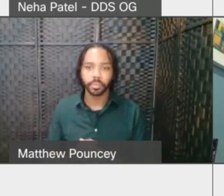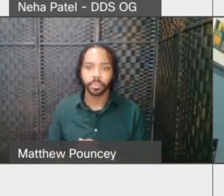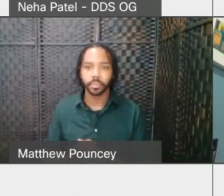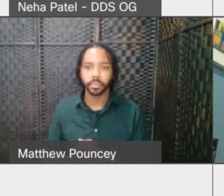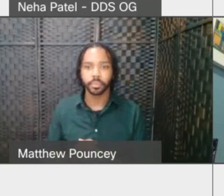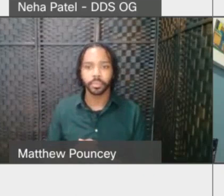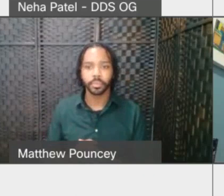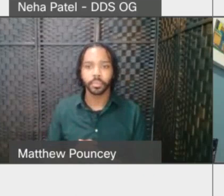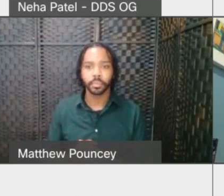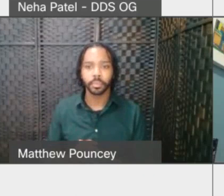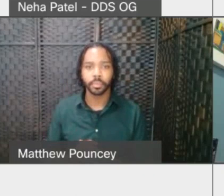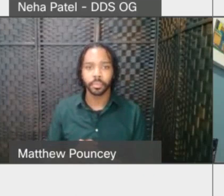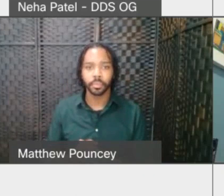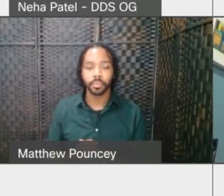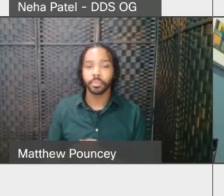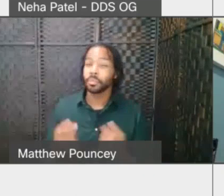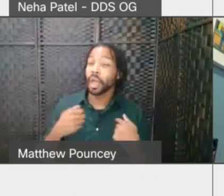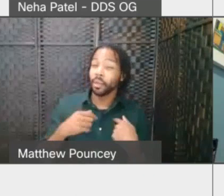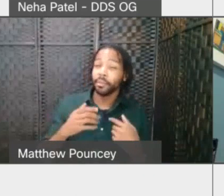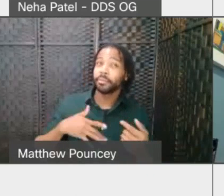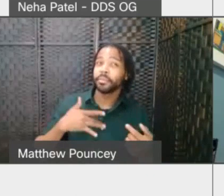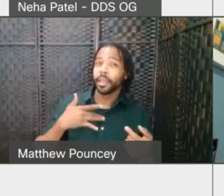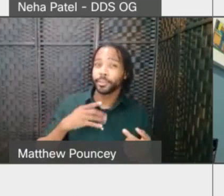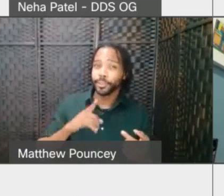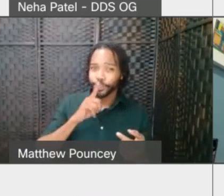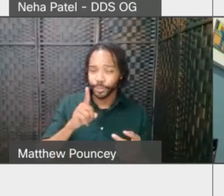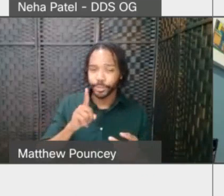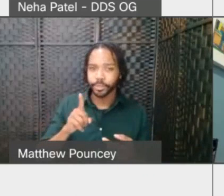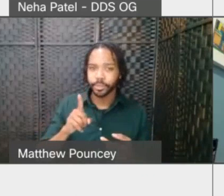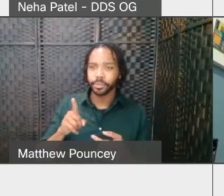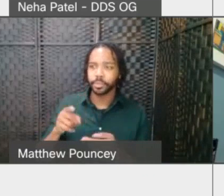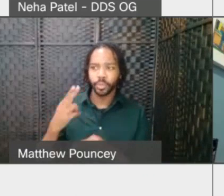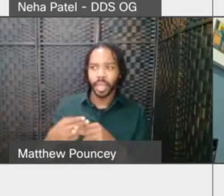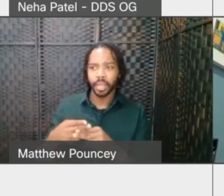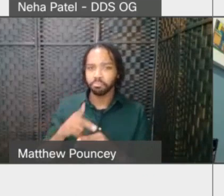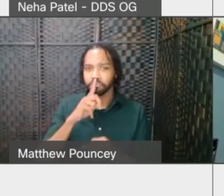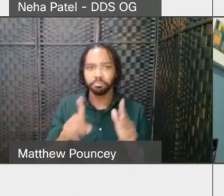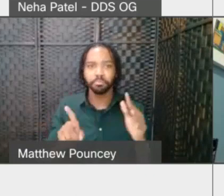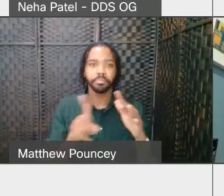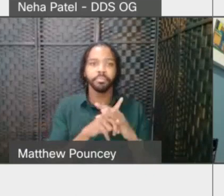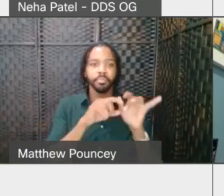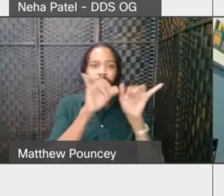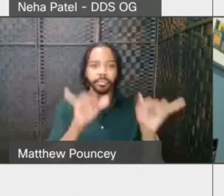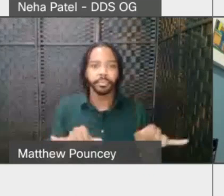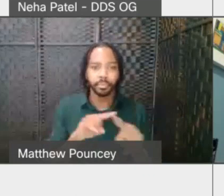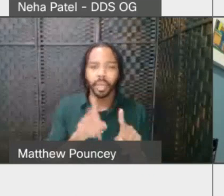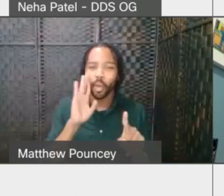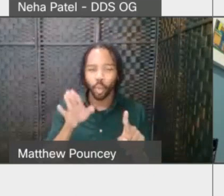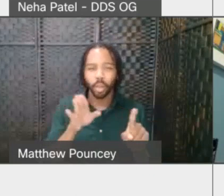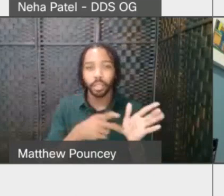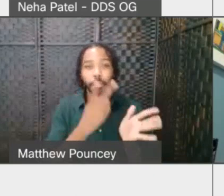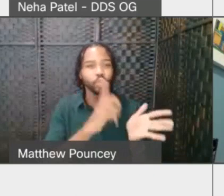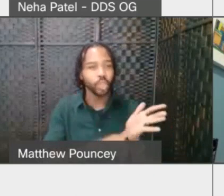pop up. I'm quite sure that your name doesn't come up in the system, but I will double check with that